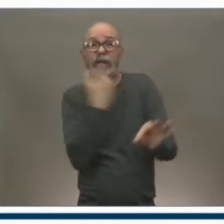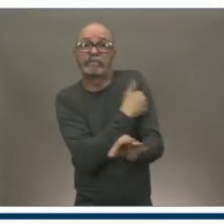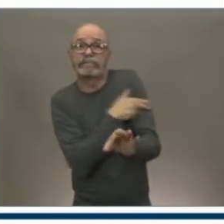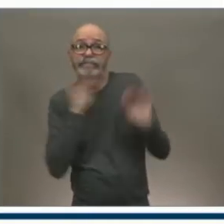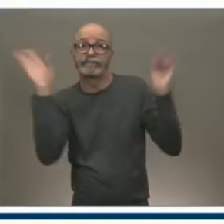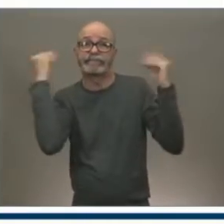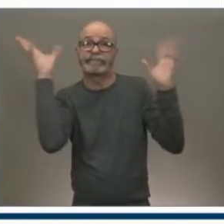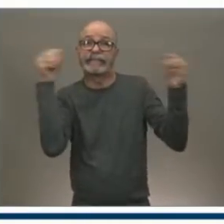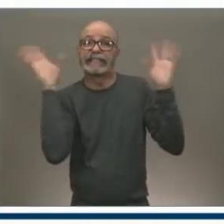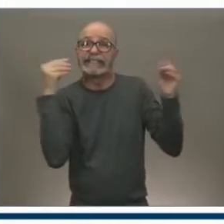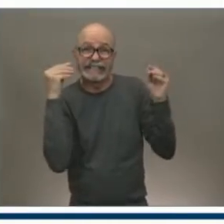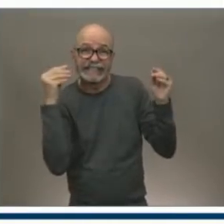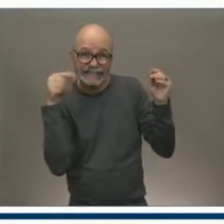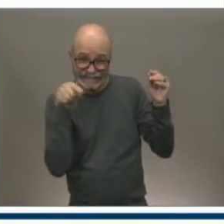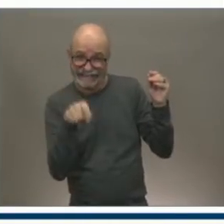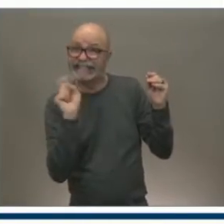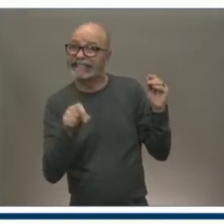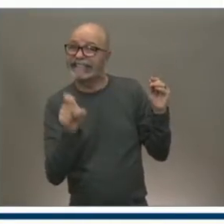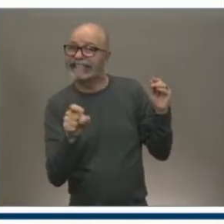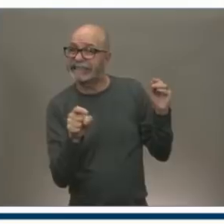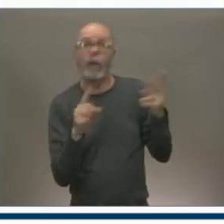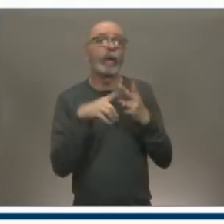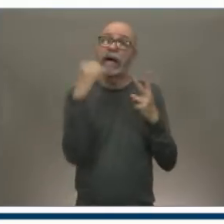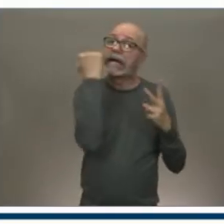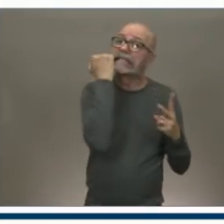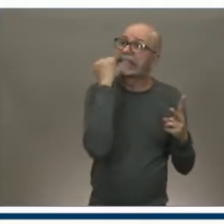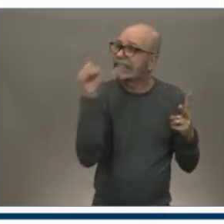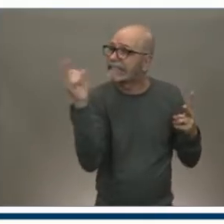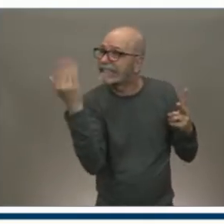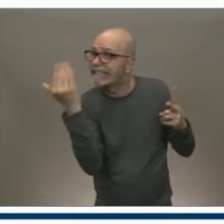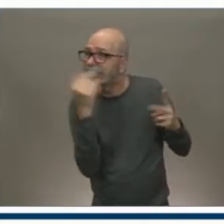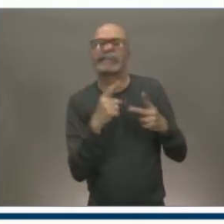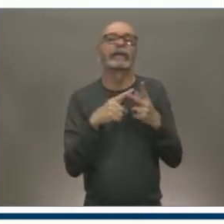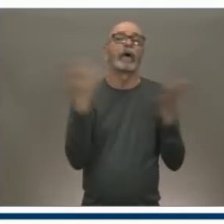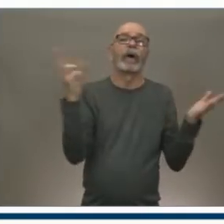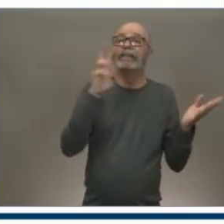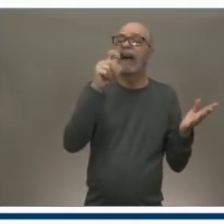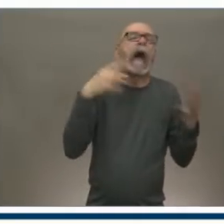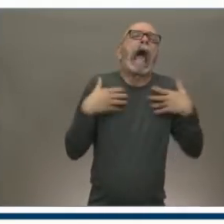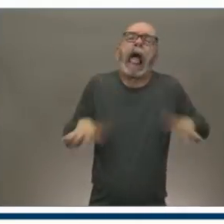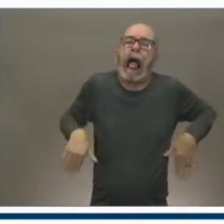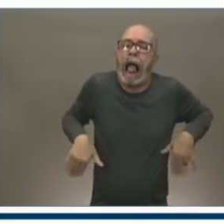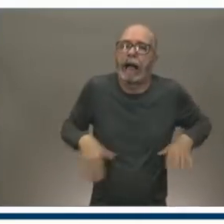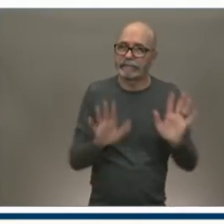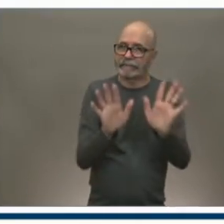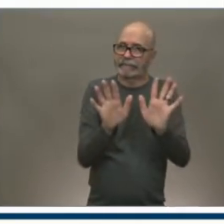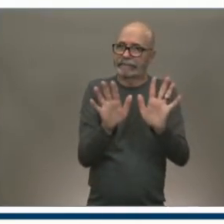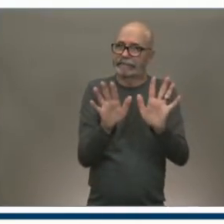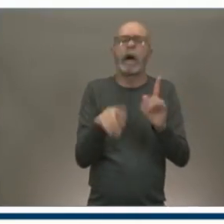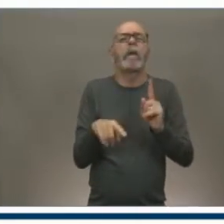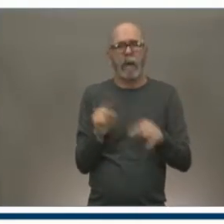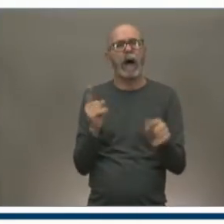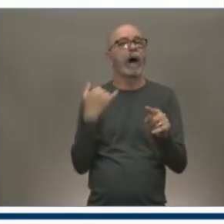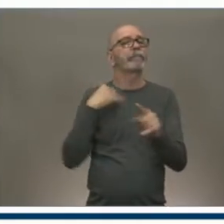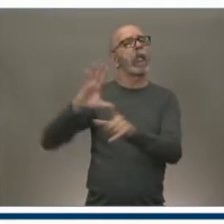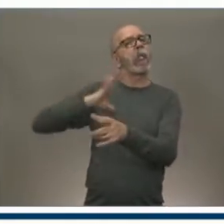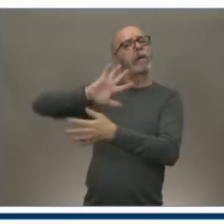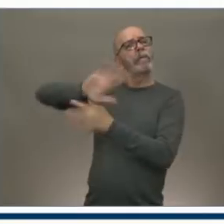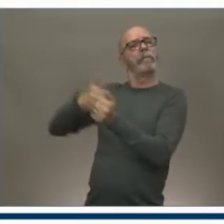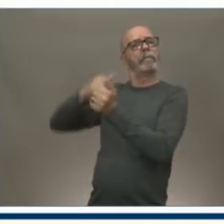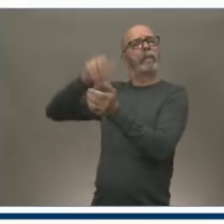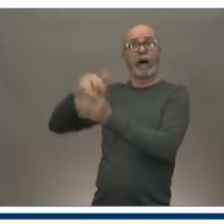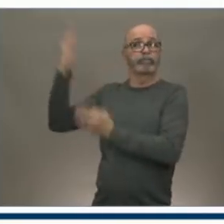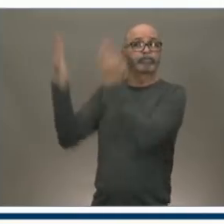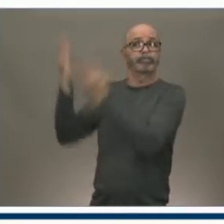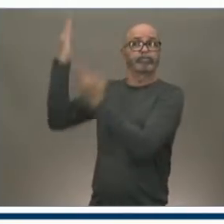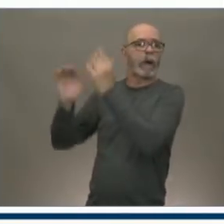dentists, or veterinarians. But we really thank all those groups. We know where they're ready if we need them. We have a good process